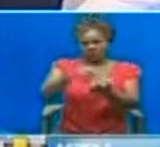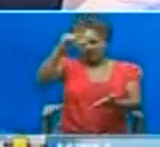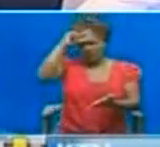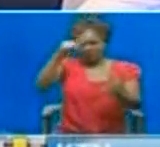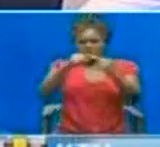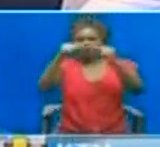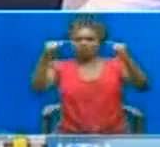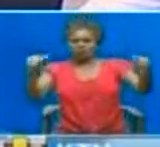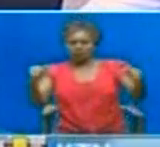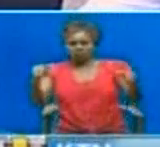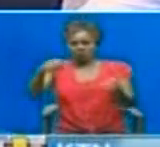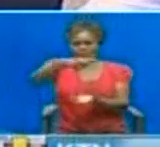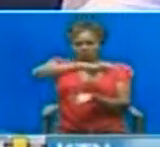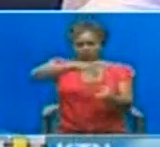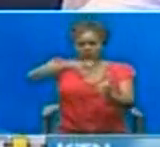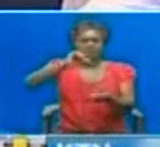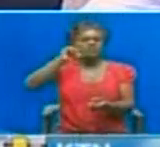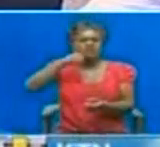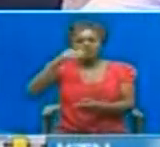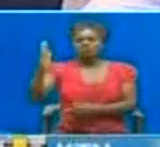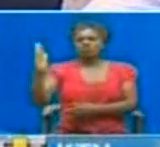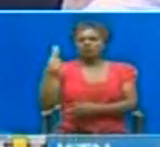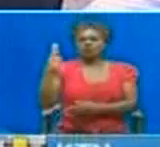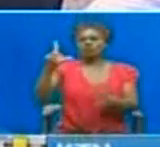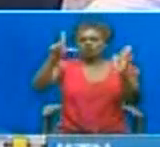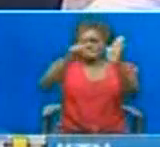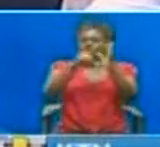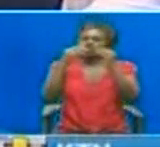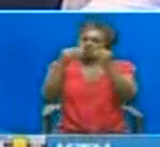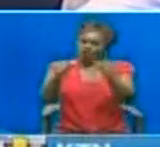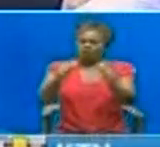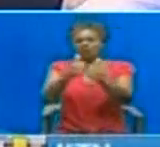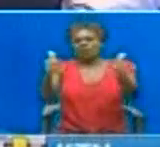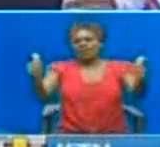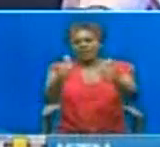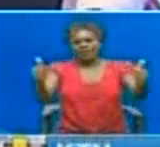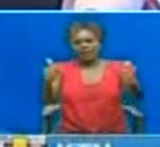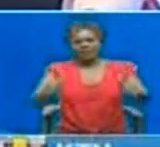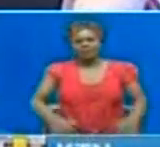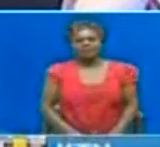the opposition on the controversial new security laws resolved amicably.